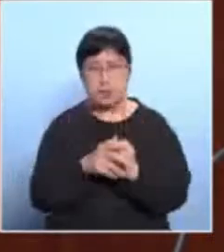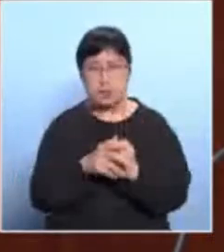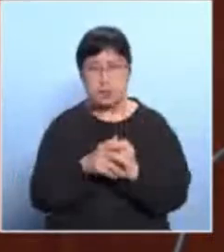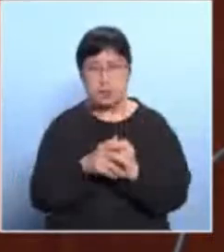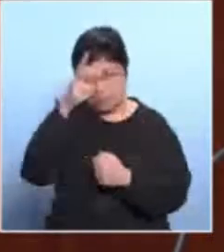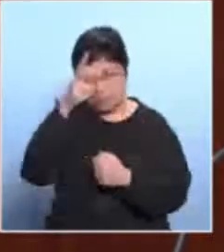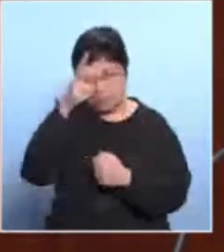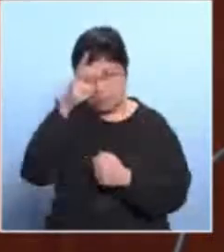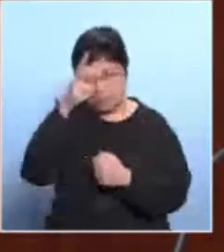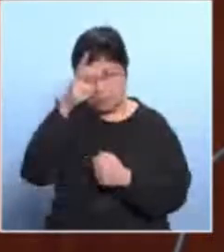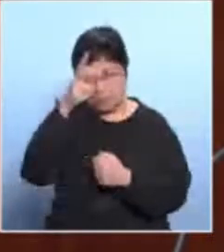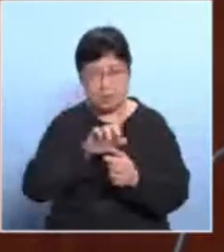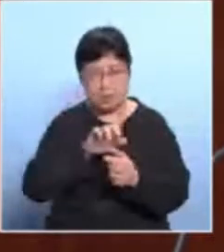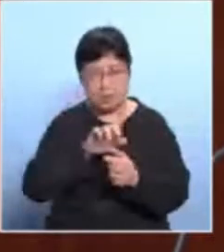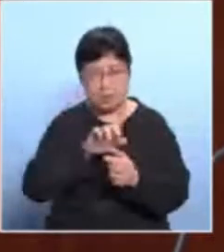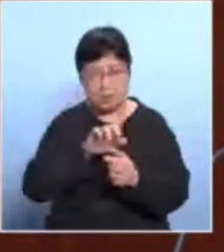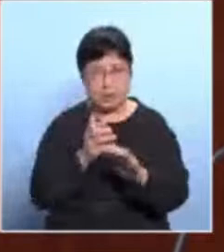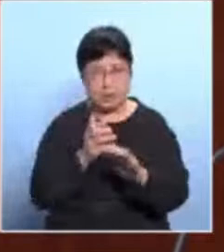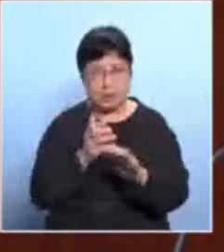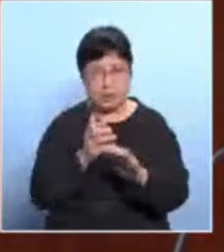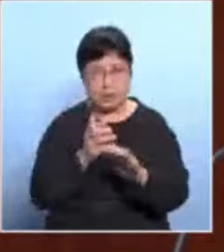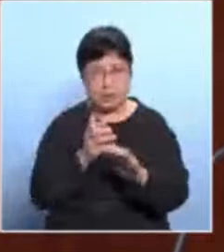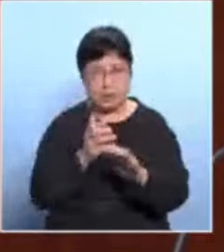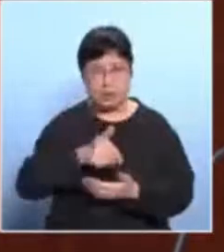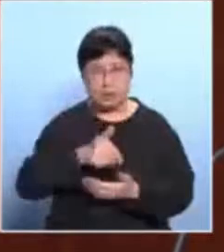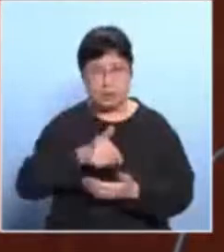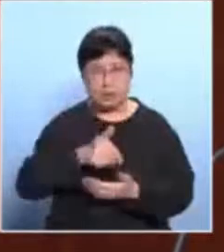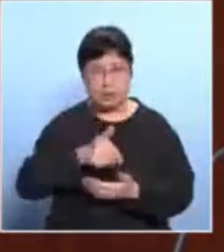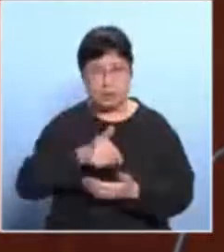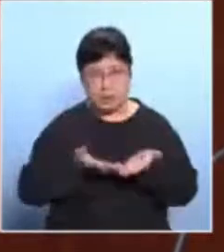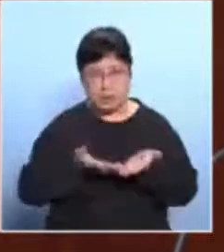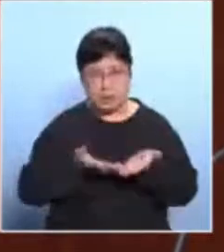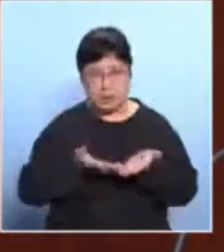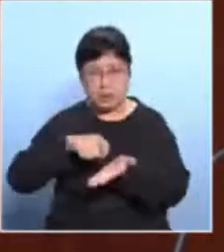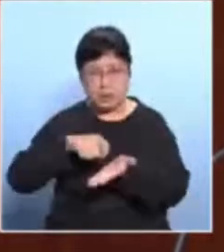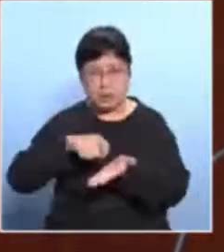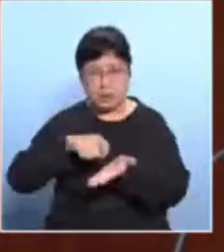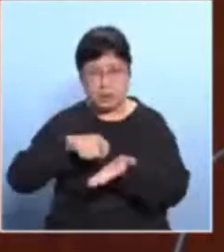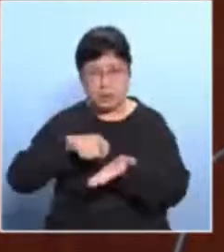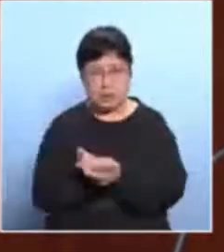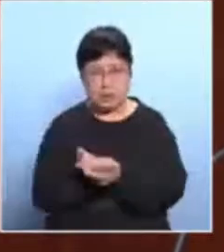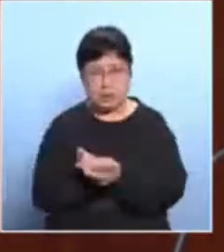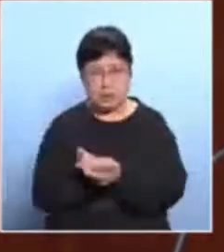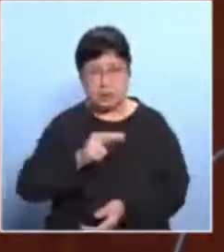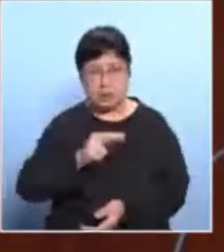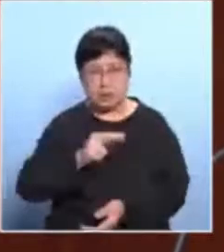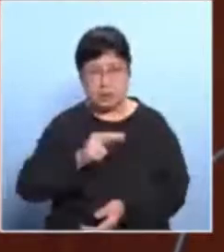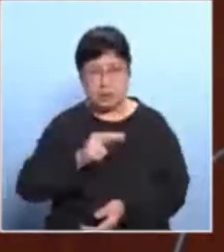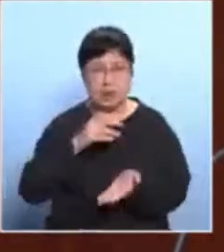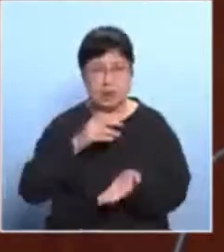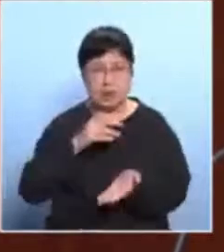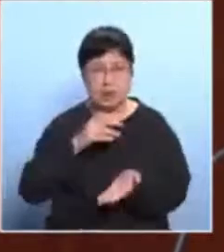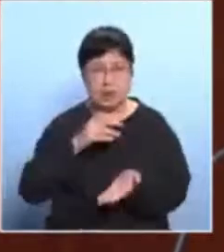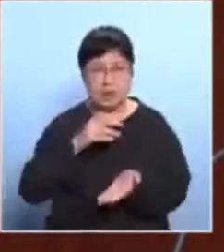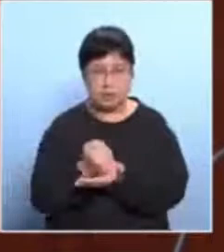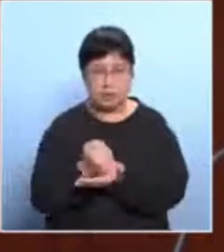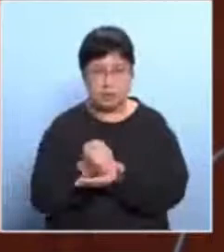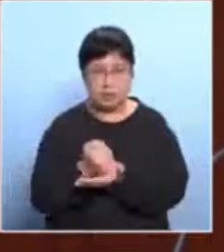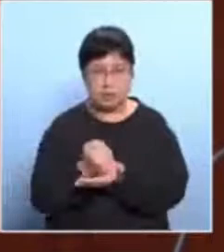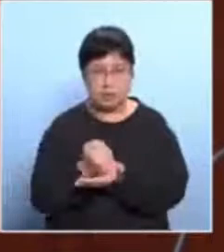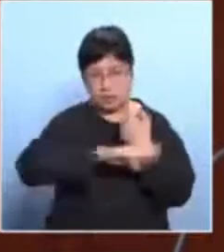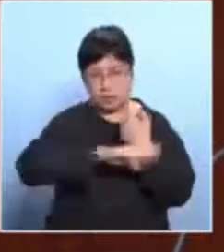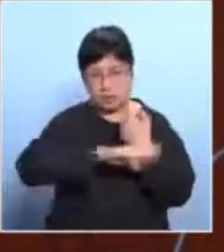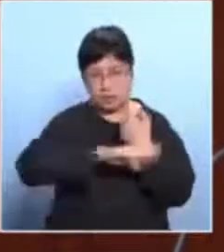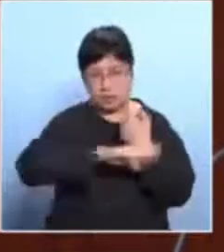Registration Ordinance and the Nurses Registration Ordinance by mid-2024 to provide new pathways for